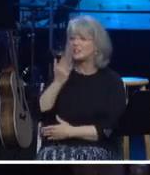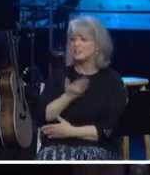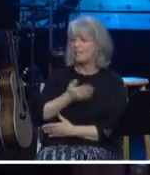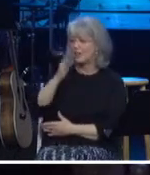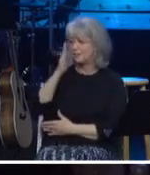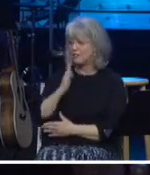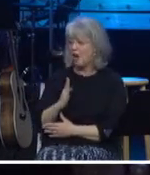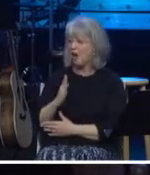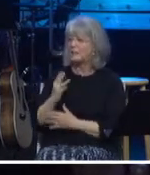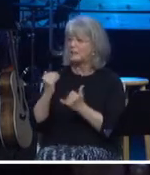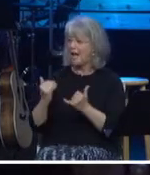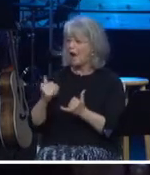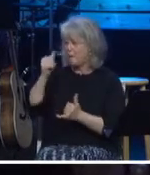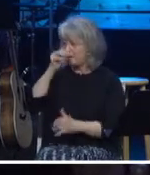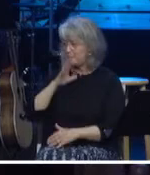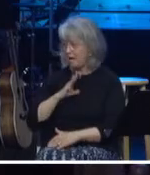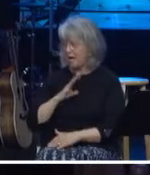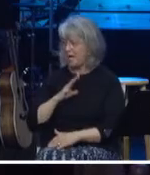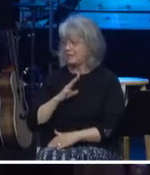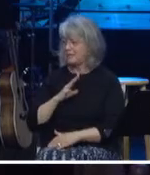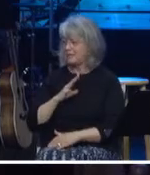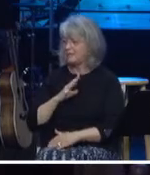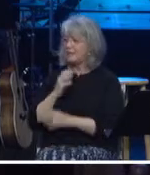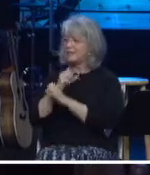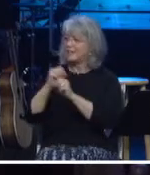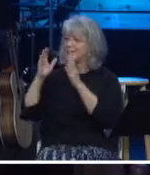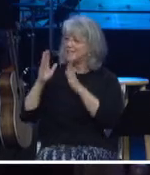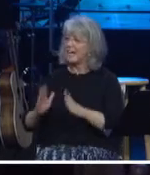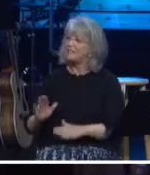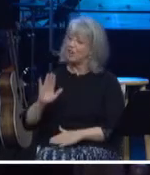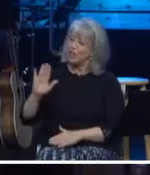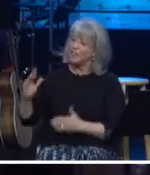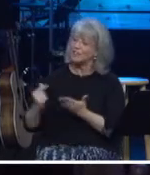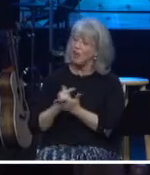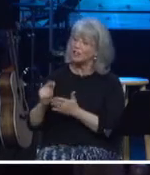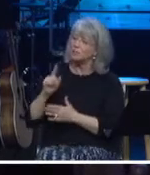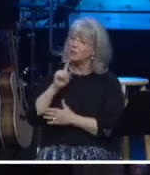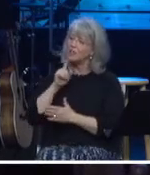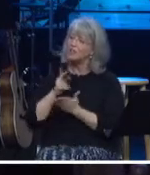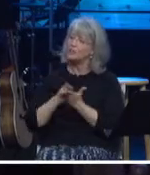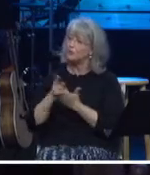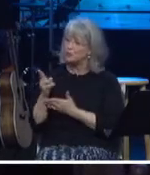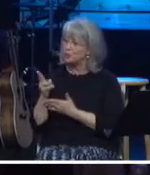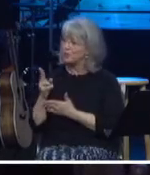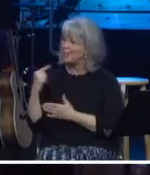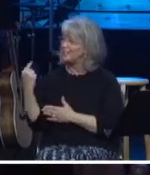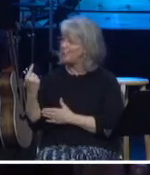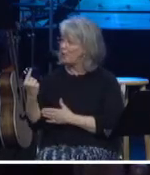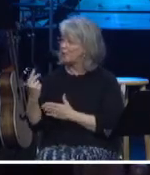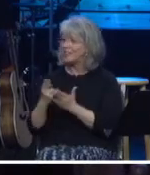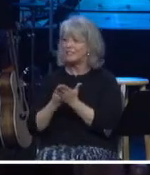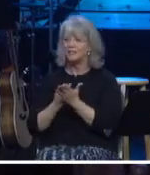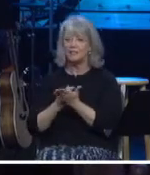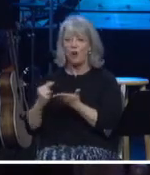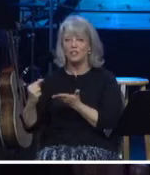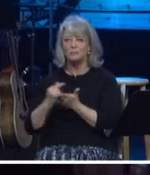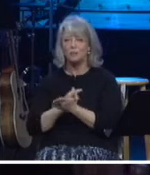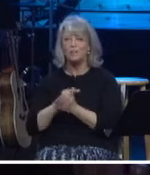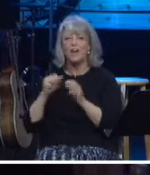is the Savior. His gospel is true. It's the only gospel that saves.